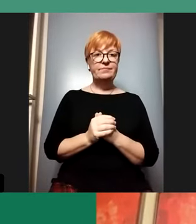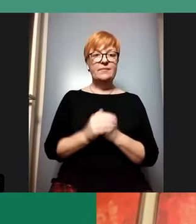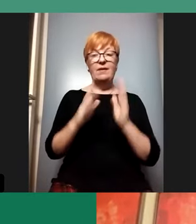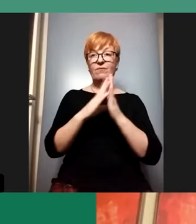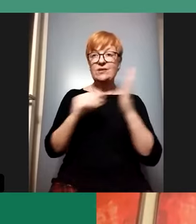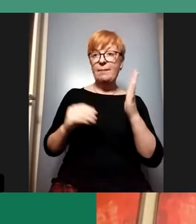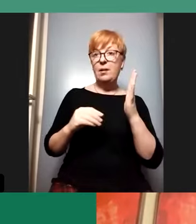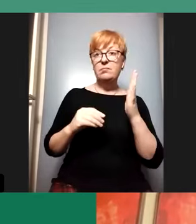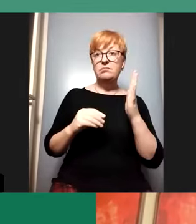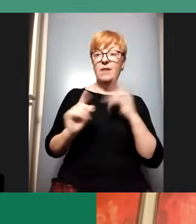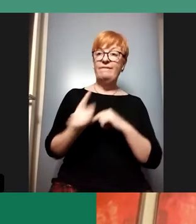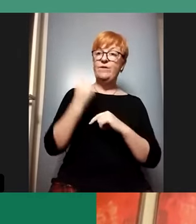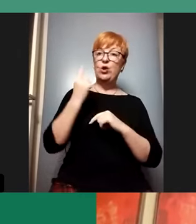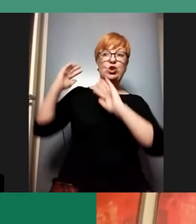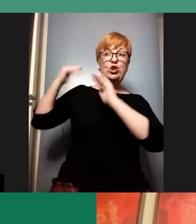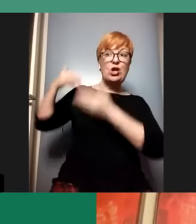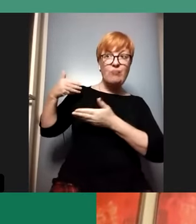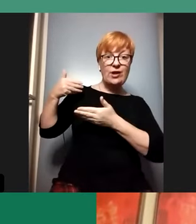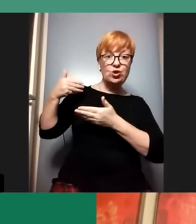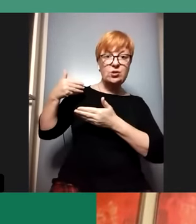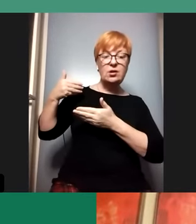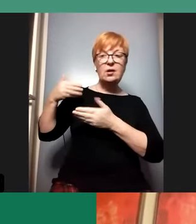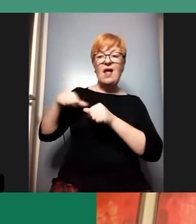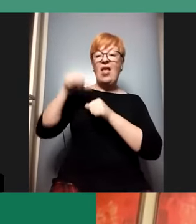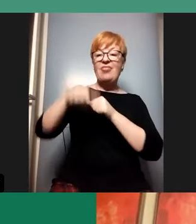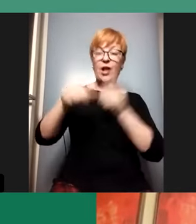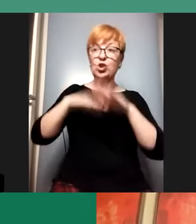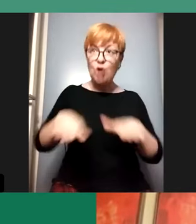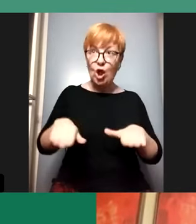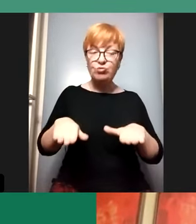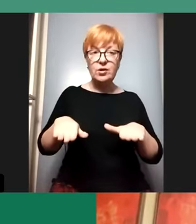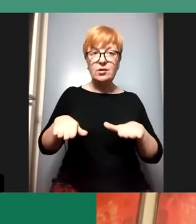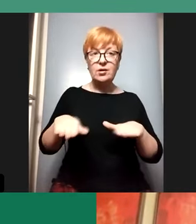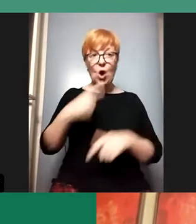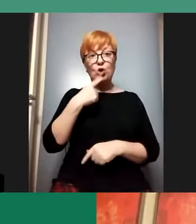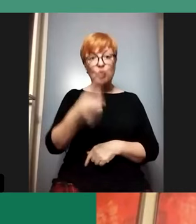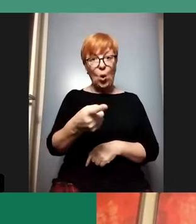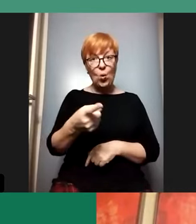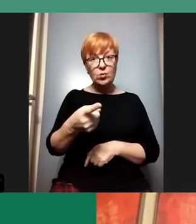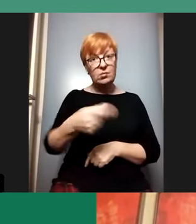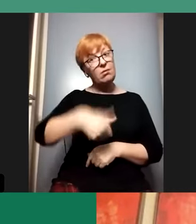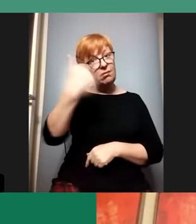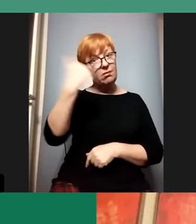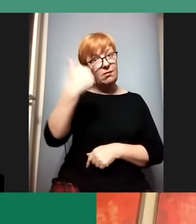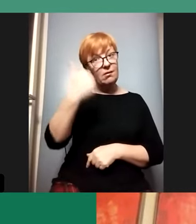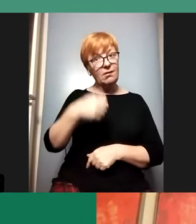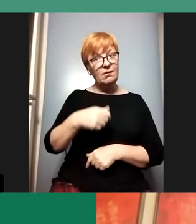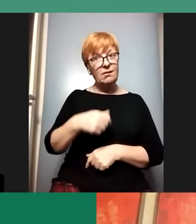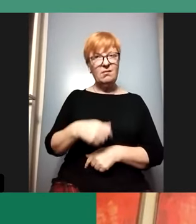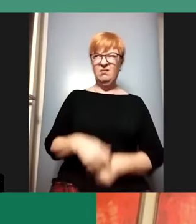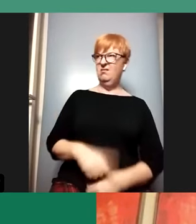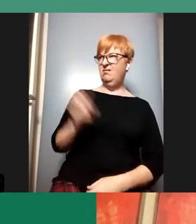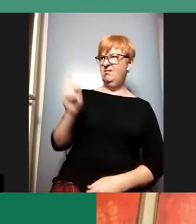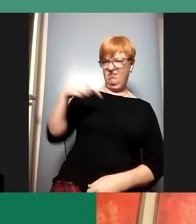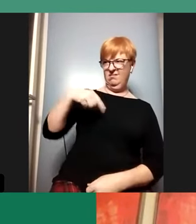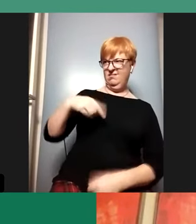generation, you know, I don't know if you have, you know, children, if they were to be told to go back home, but to go back where, you know, this is home, you know, in terms of they